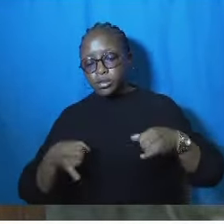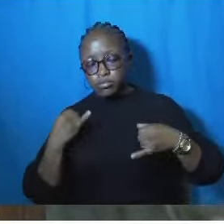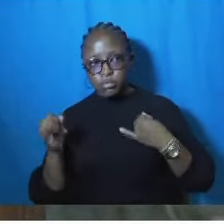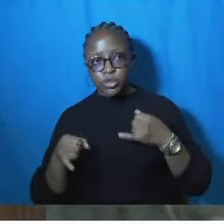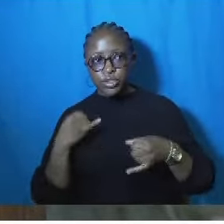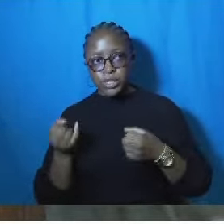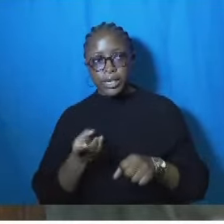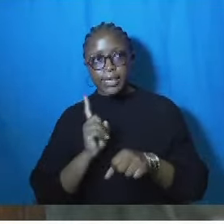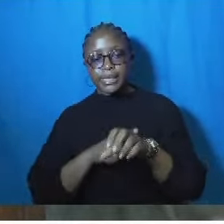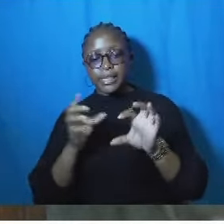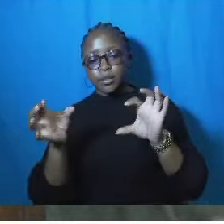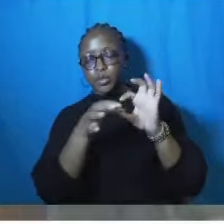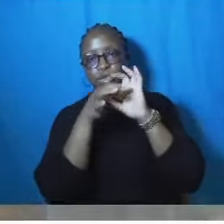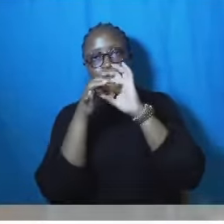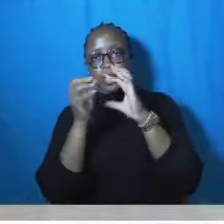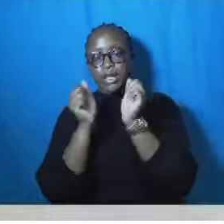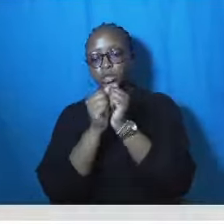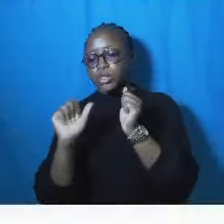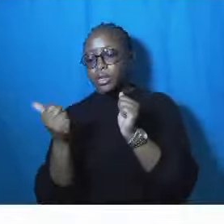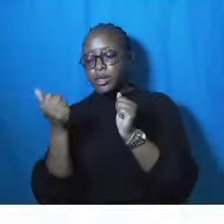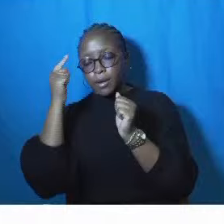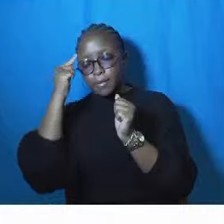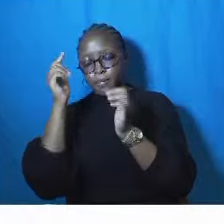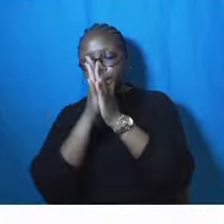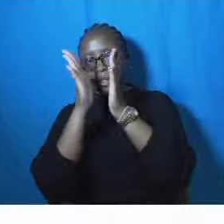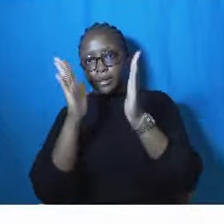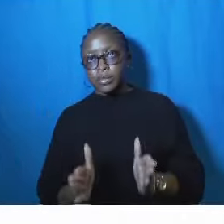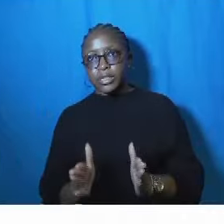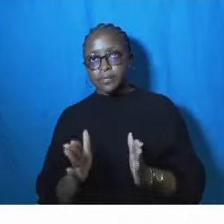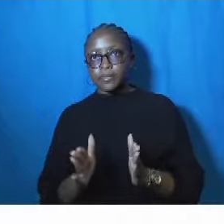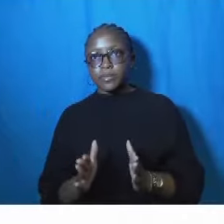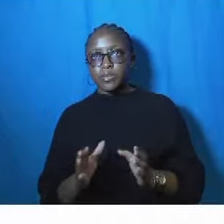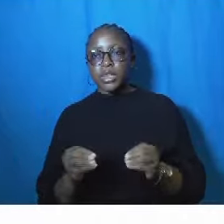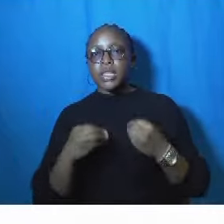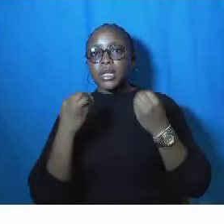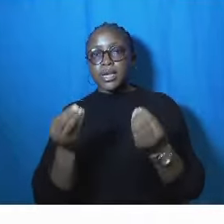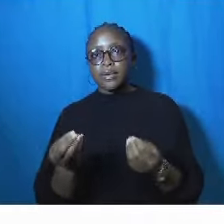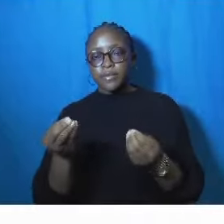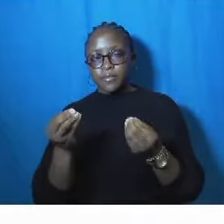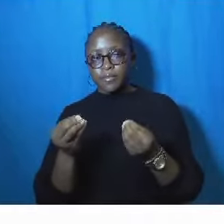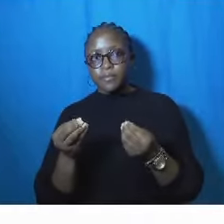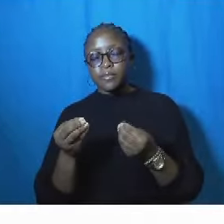believer. Grant peace and trust to trust him.